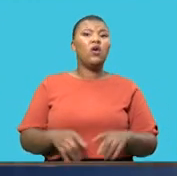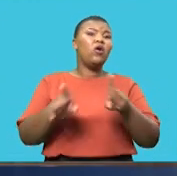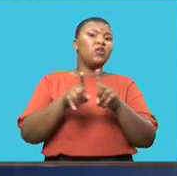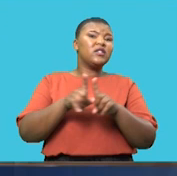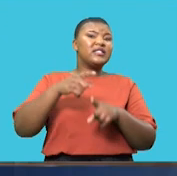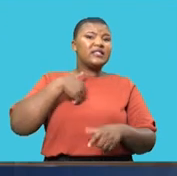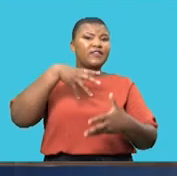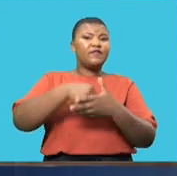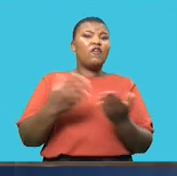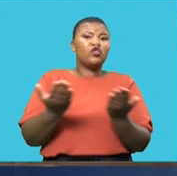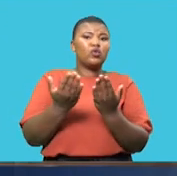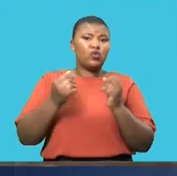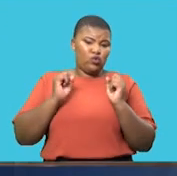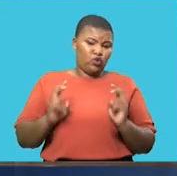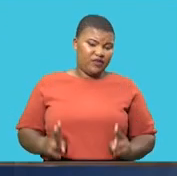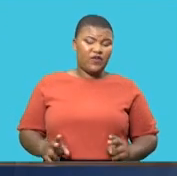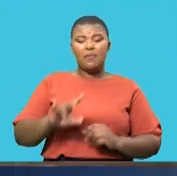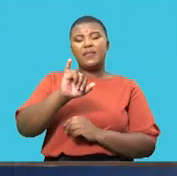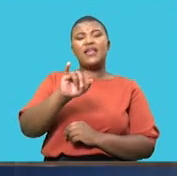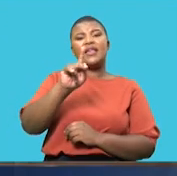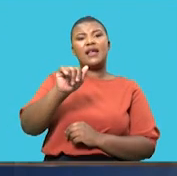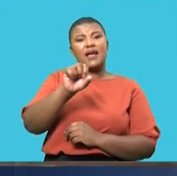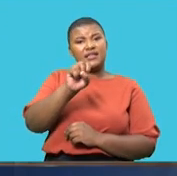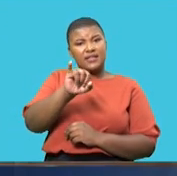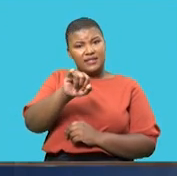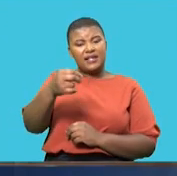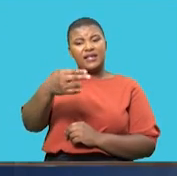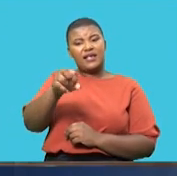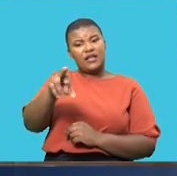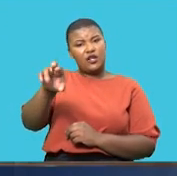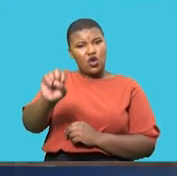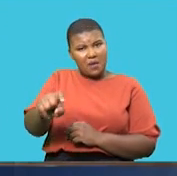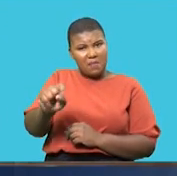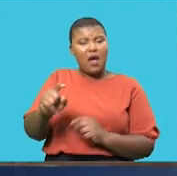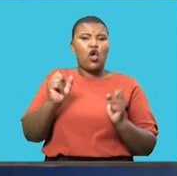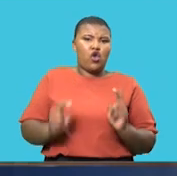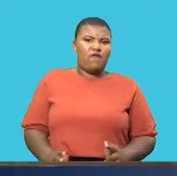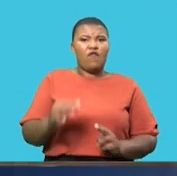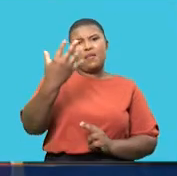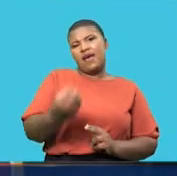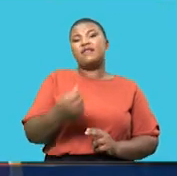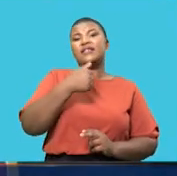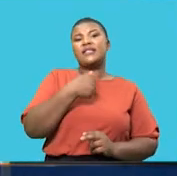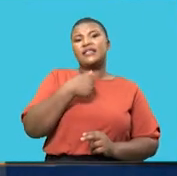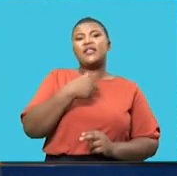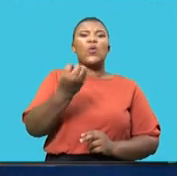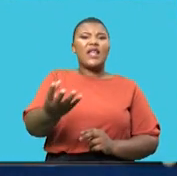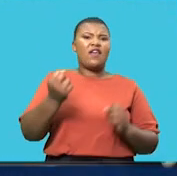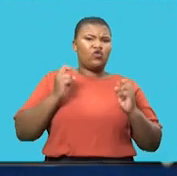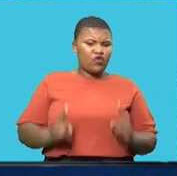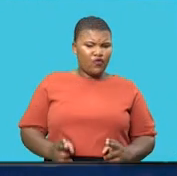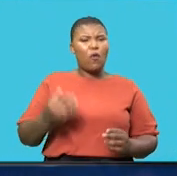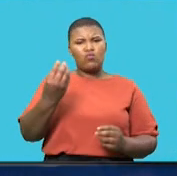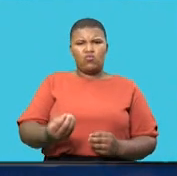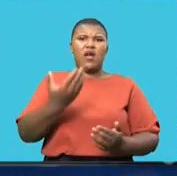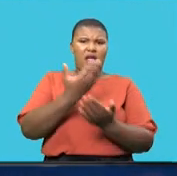nanga dzi school uniform kasi hiro musi chienda cha nwana chisi chatakadza rine sakasi hiro rito rinwana adove ave na